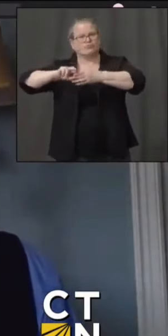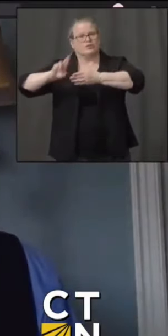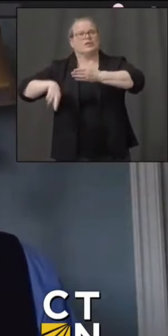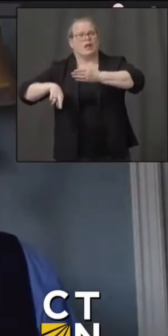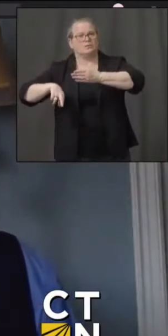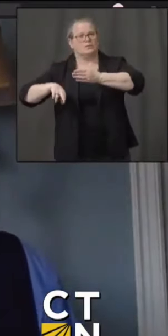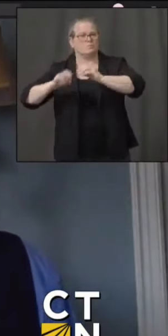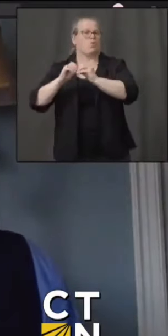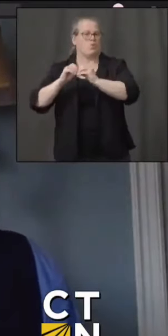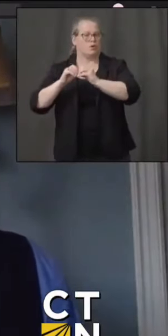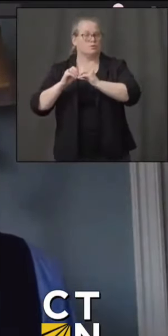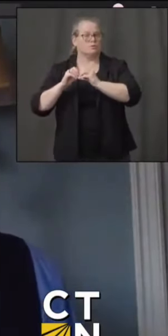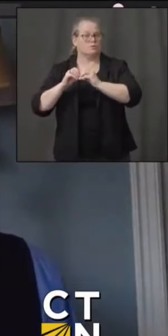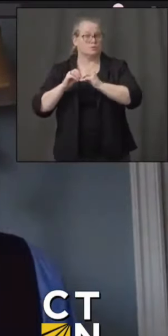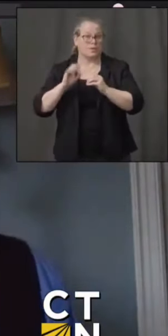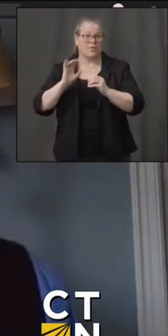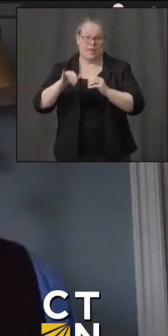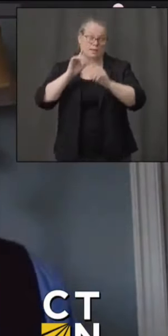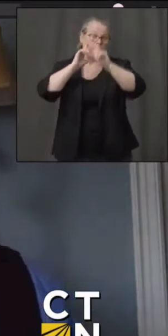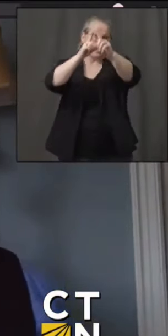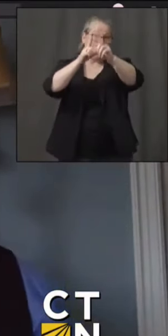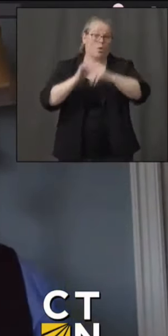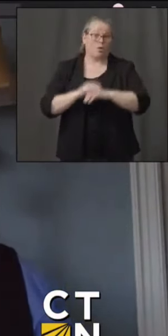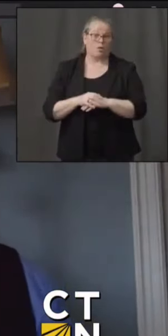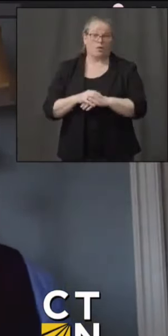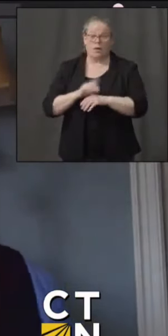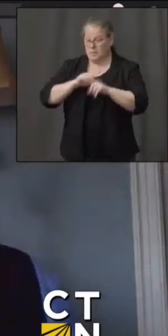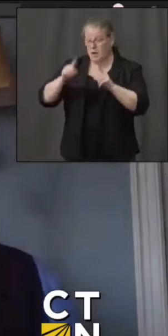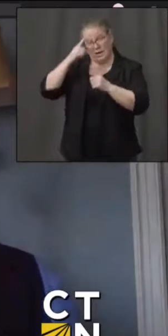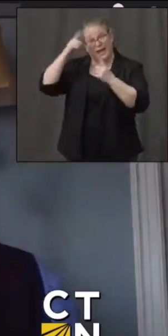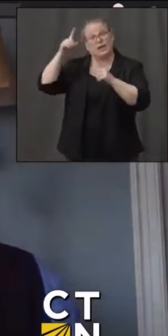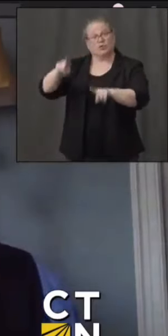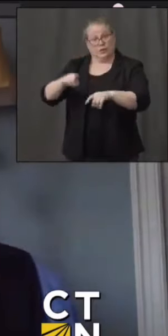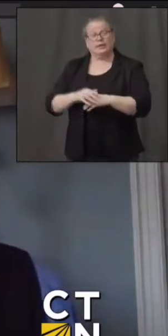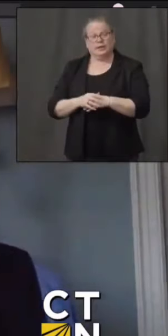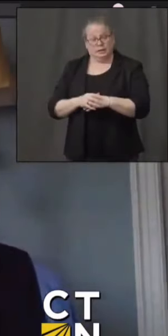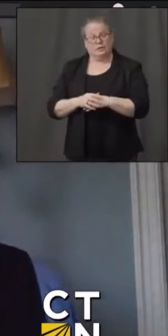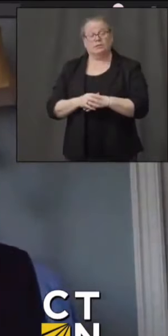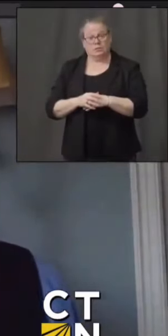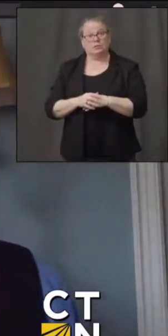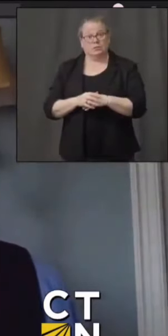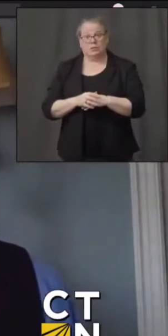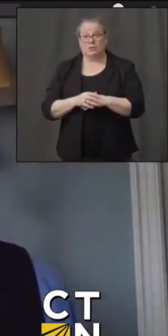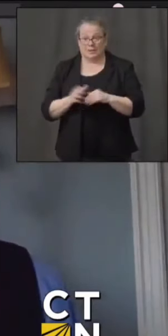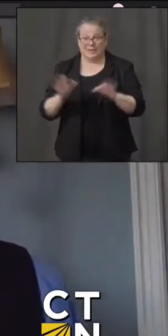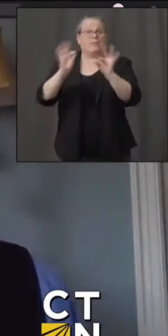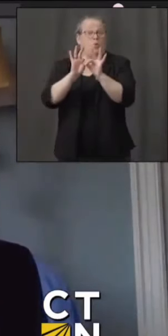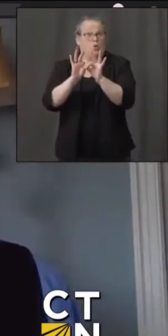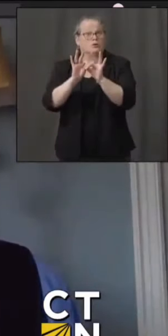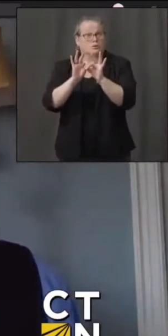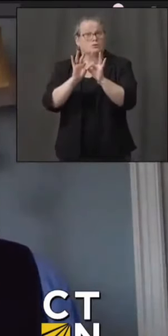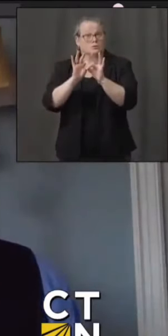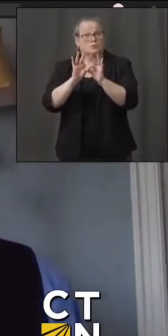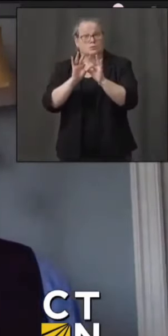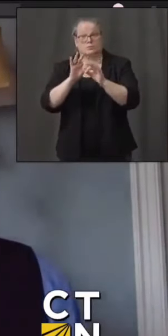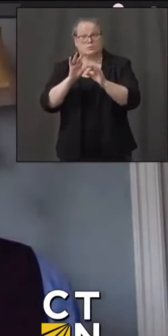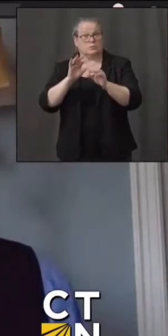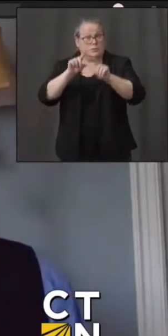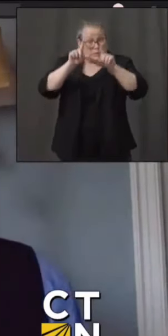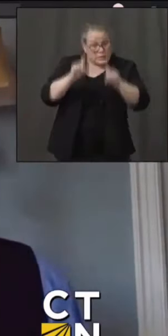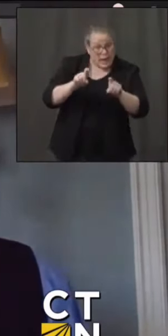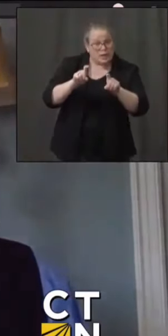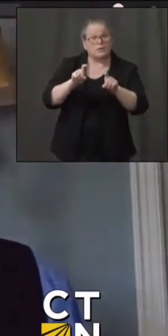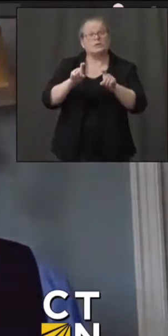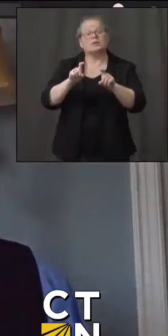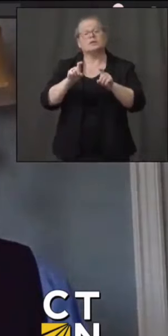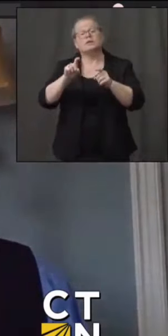to increase testing. But we agree, shortening the length of time will be really critical, because if we can